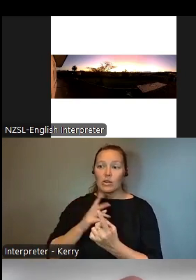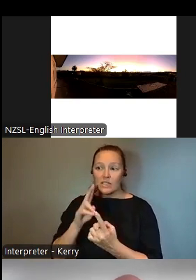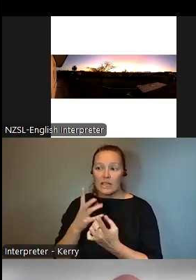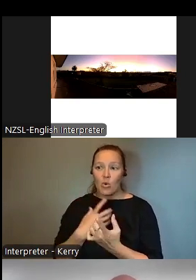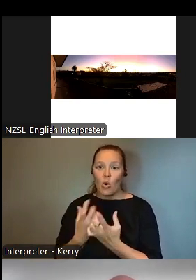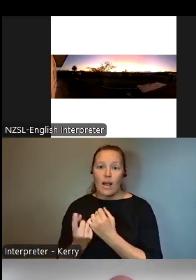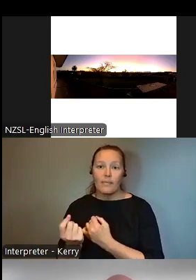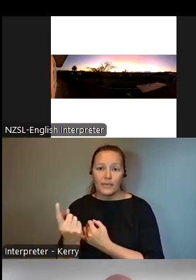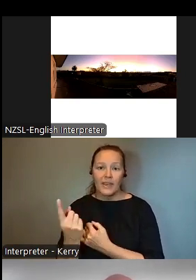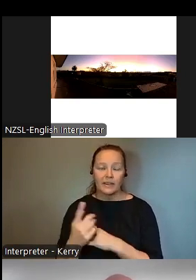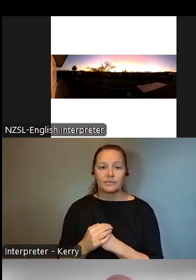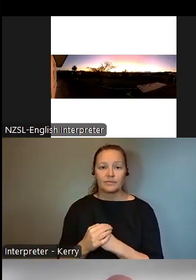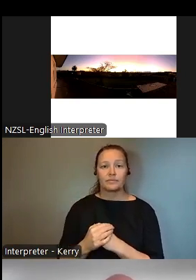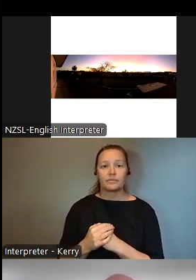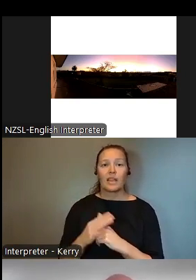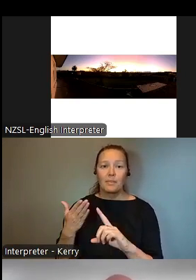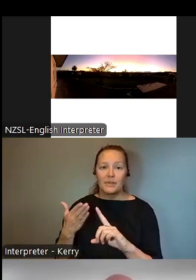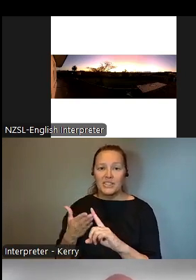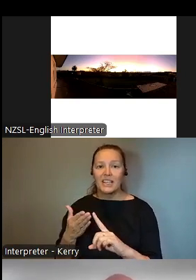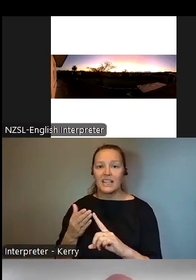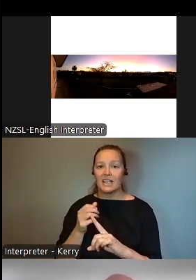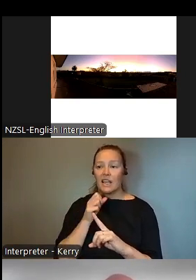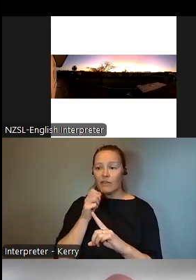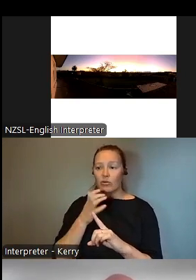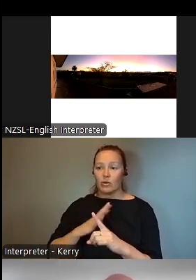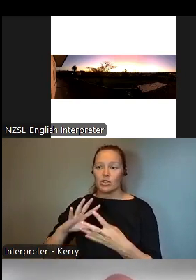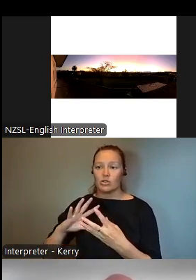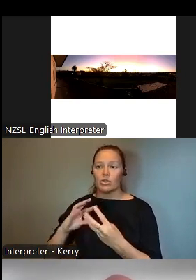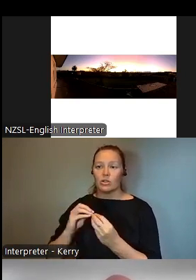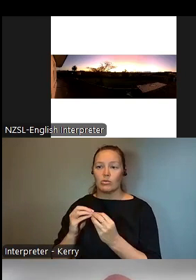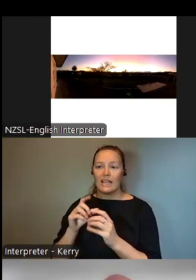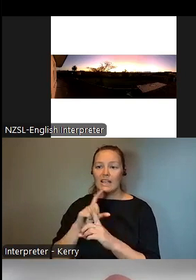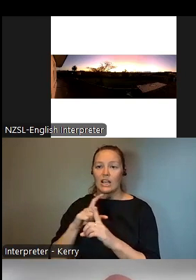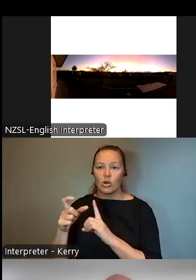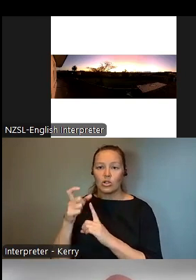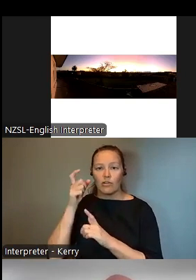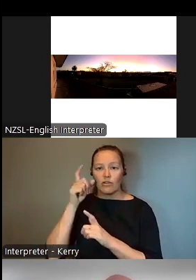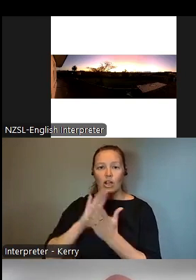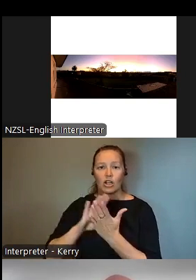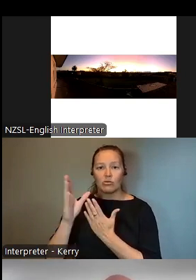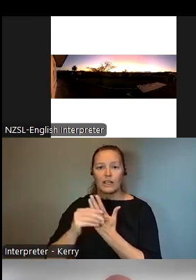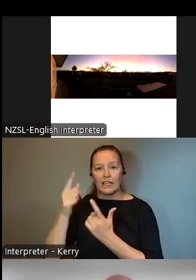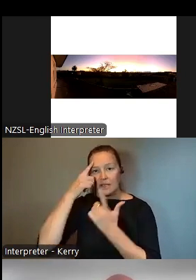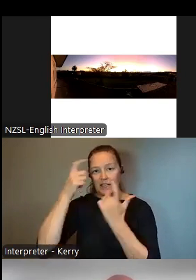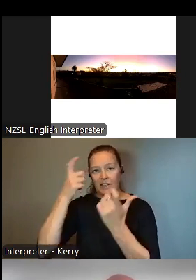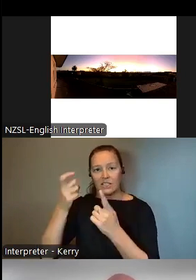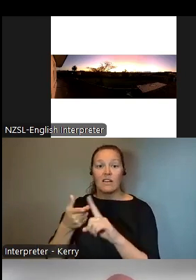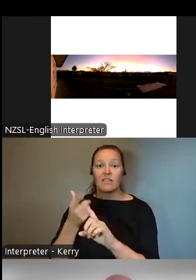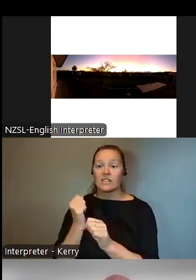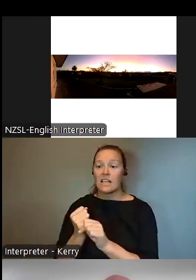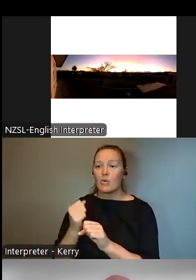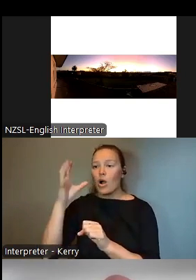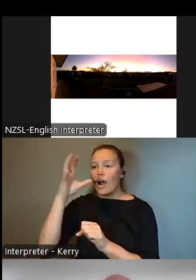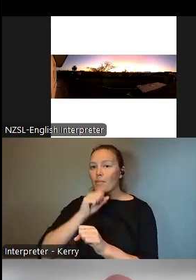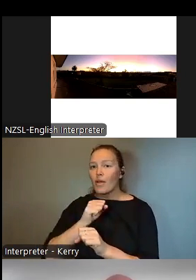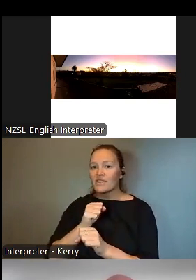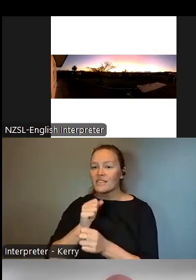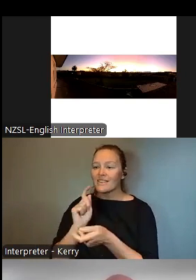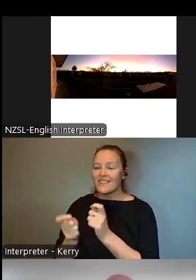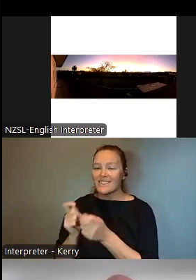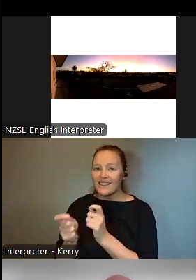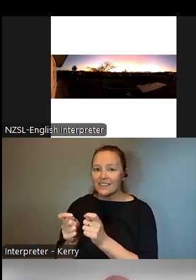on, particularly if we're creating a culture of curriculum innovation. Testing a hypothesis. Does this way